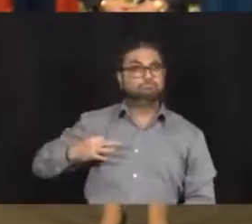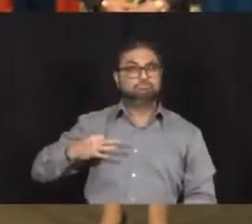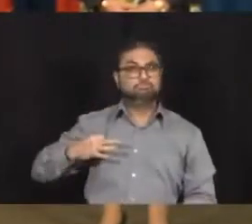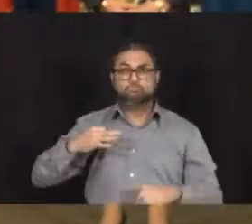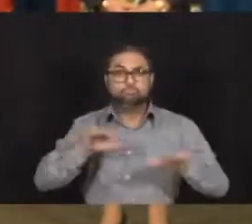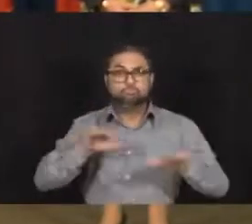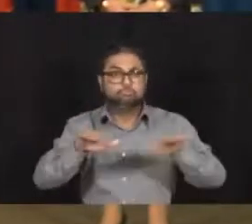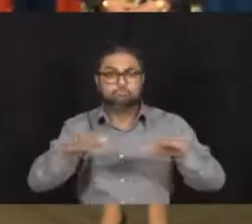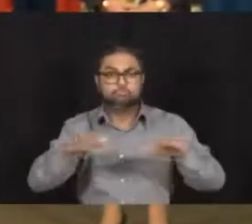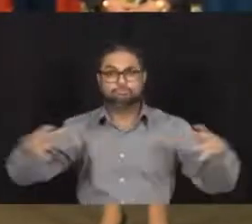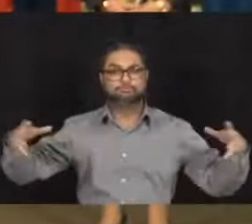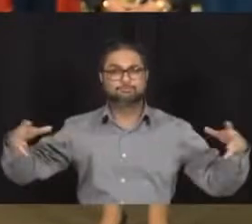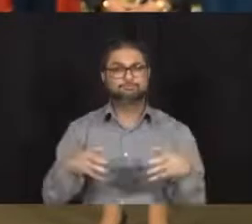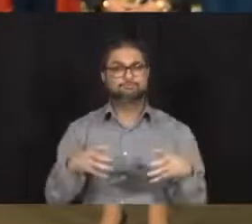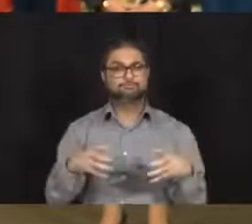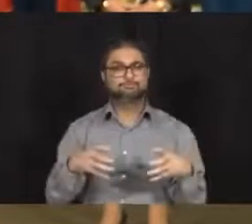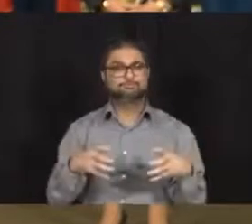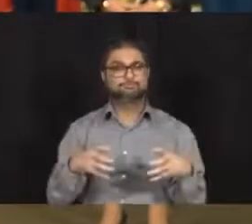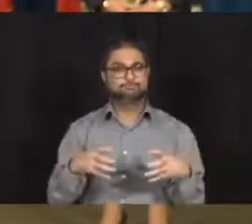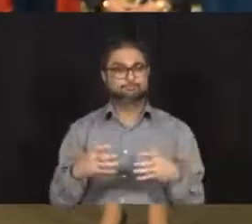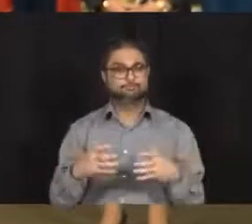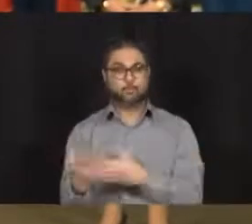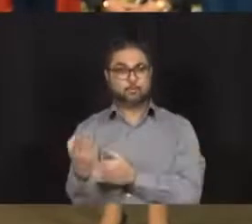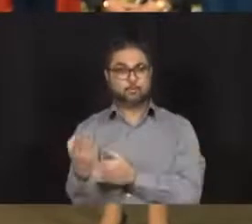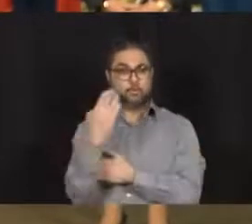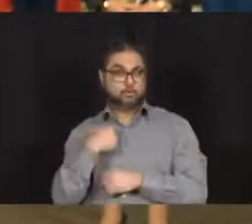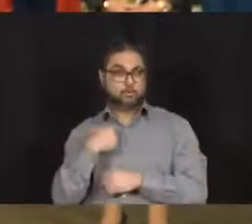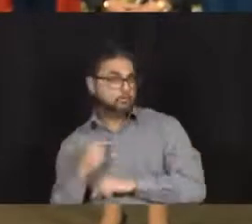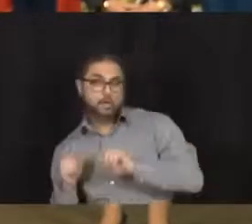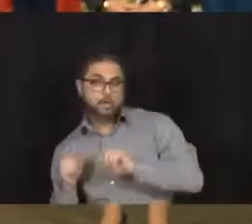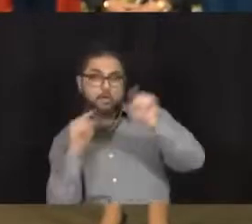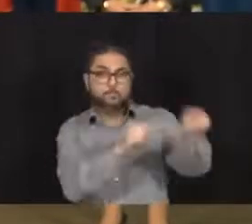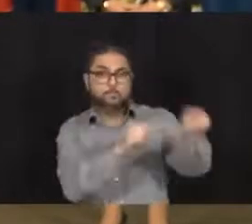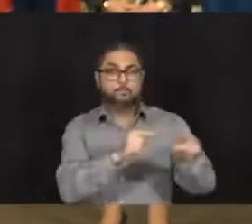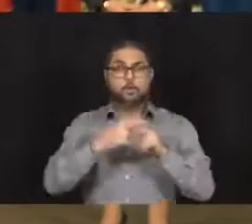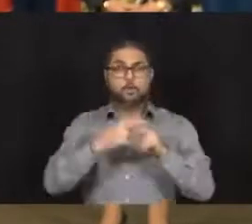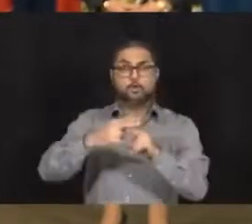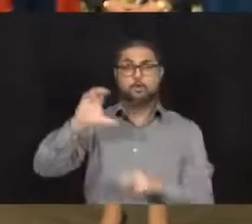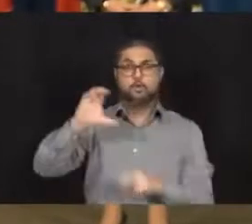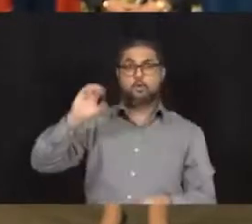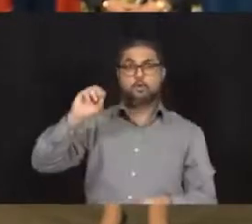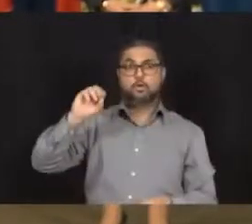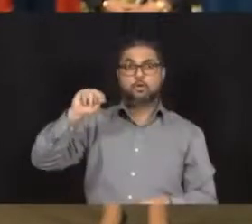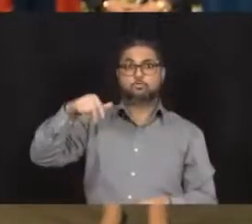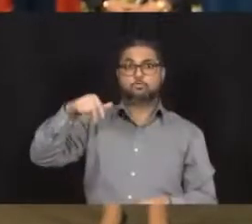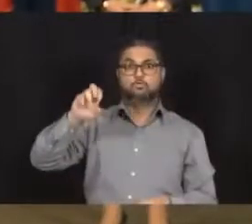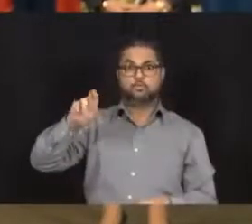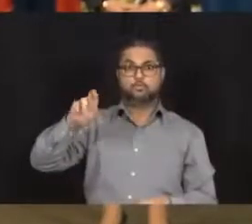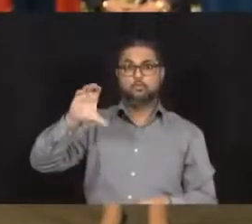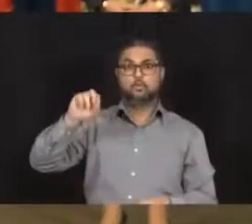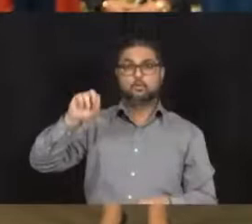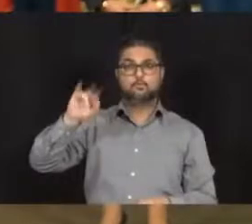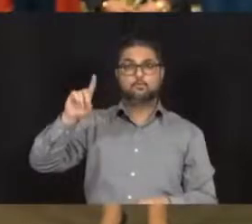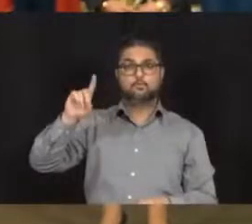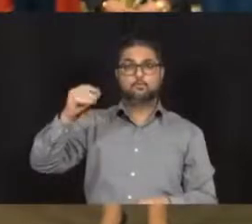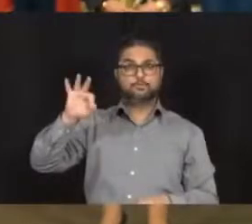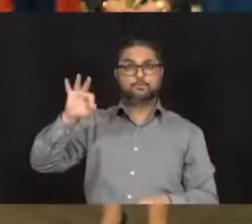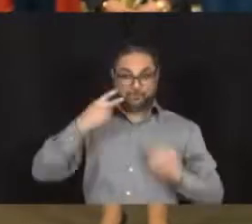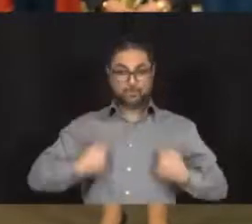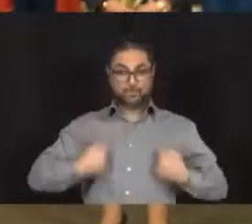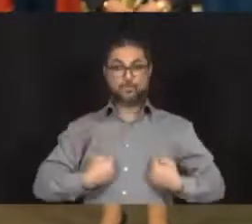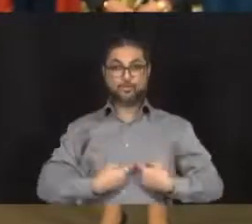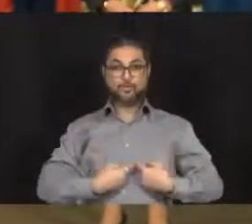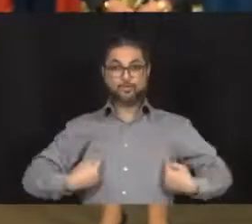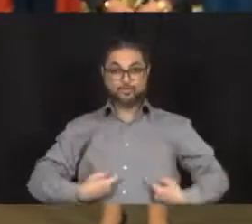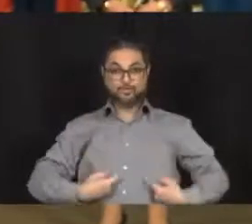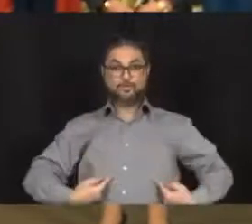over there this morning, and that's how I received this Conquer COVID-19 T-shirt. And I just want to thank you,